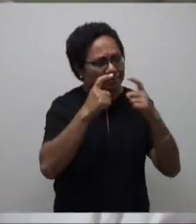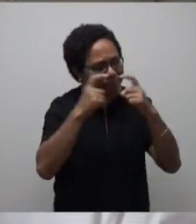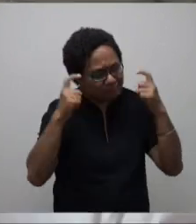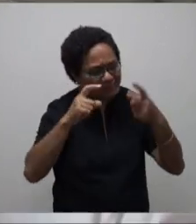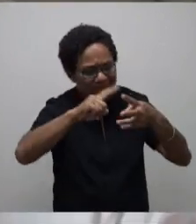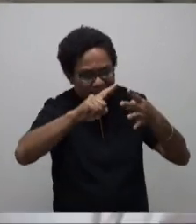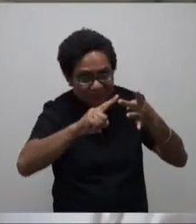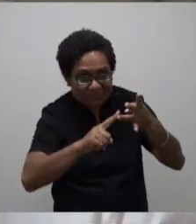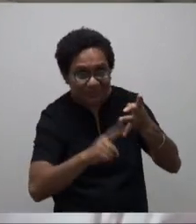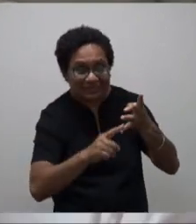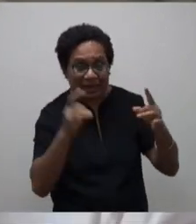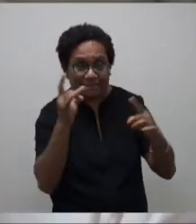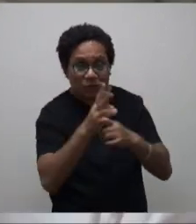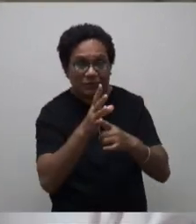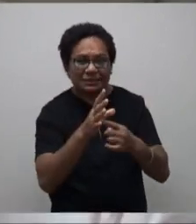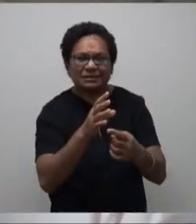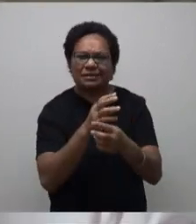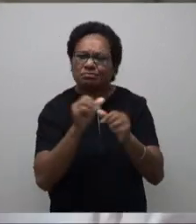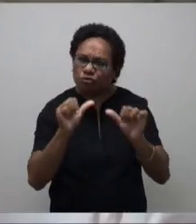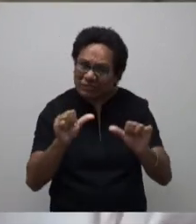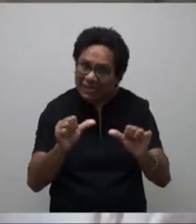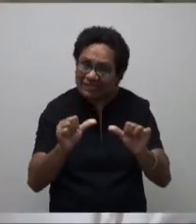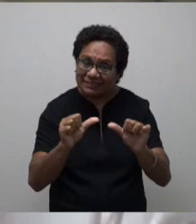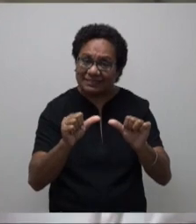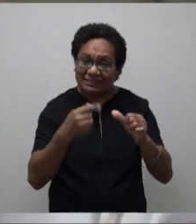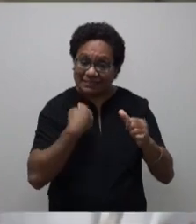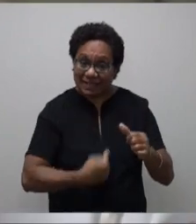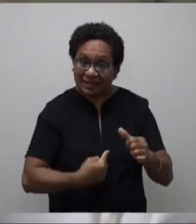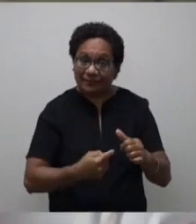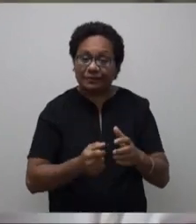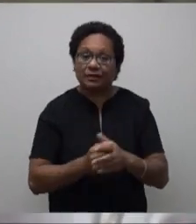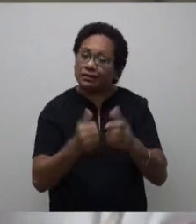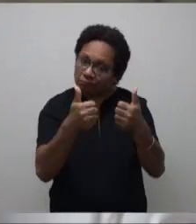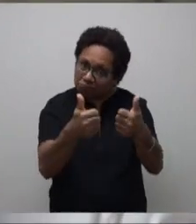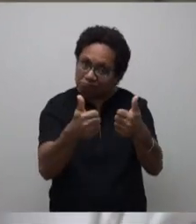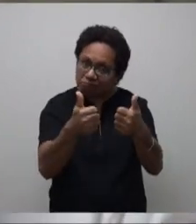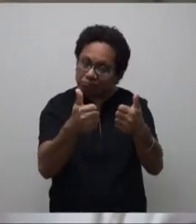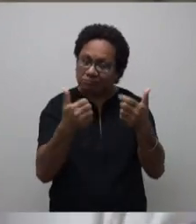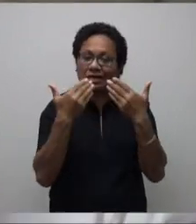death importance of respecting our health protocols, please keep it up.